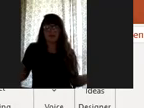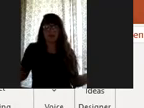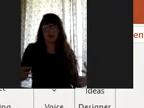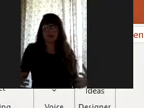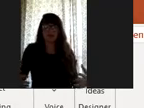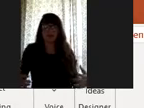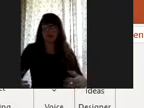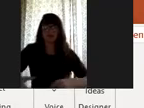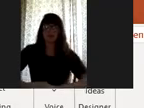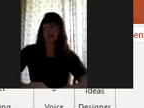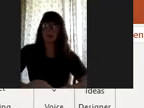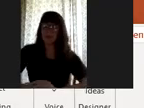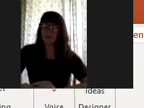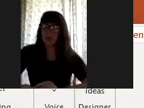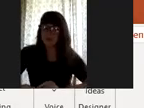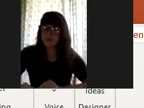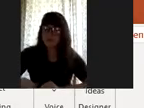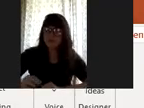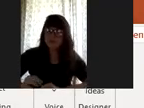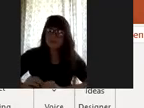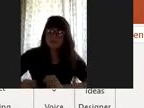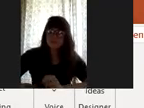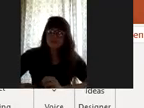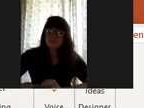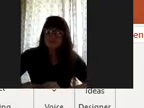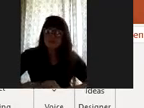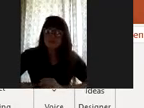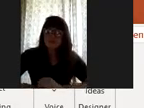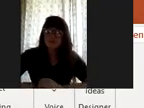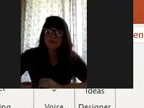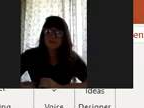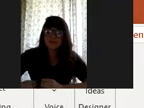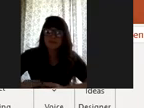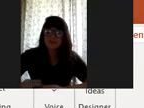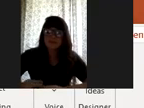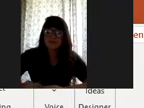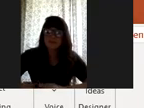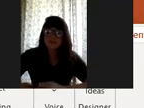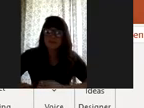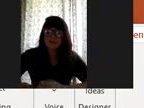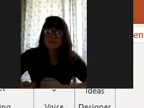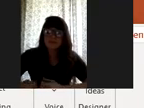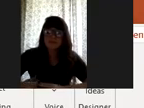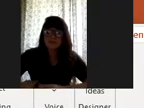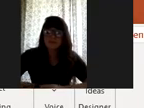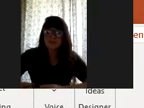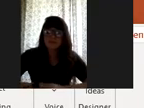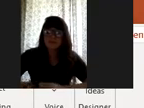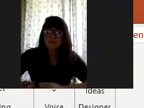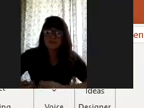But with God's glory, but I could be wrong. Well, all right. Check this out. We have received.